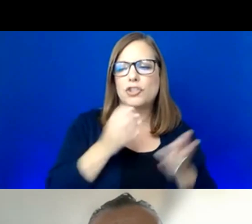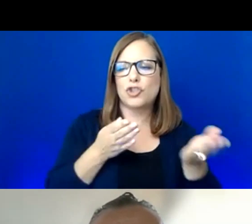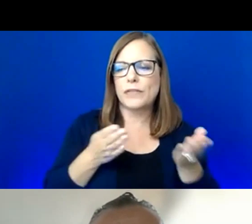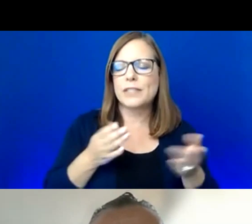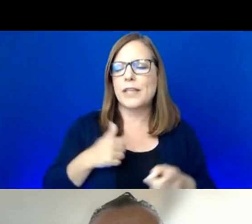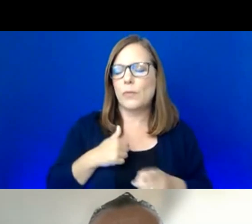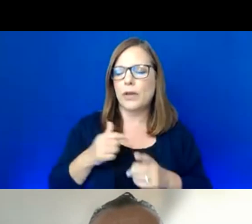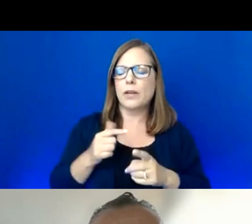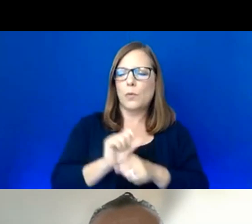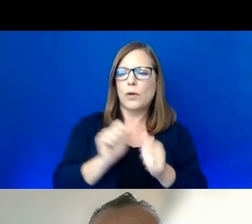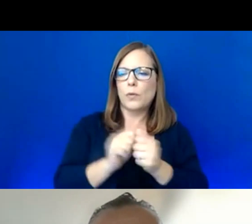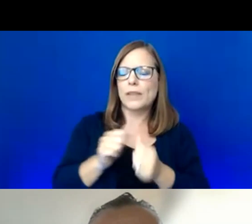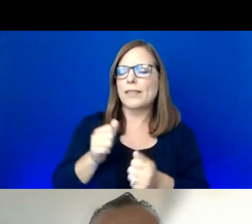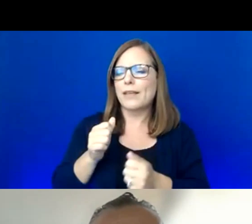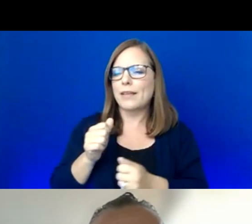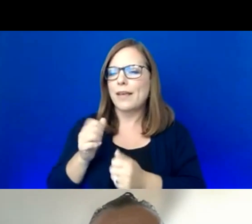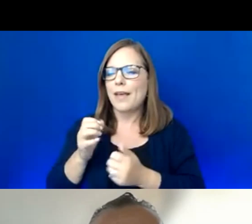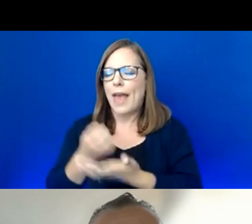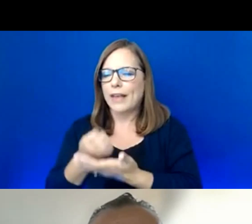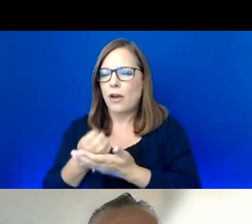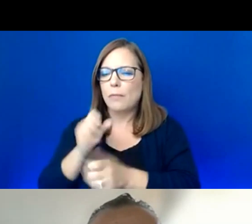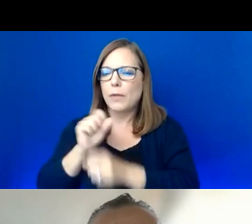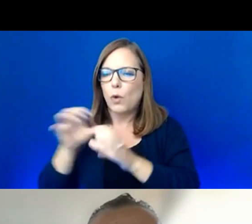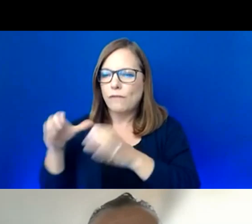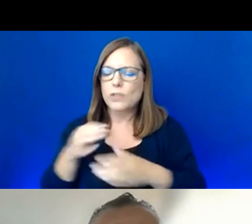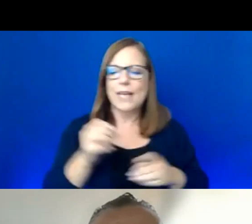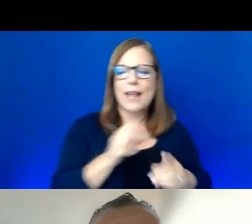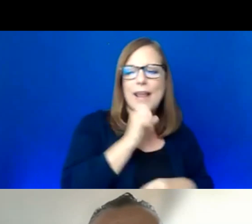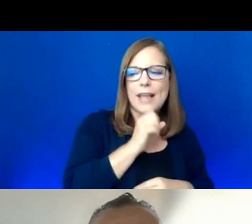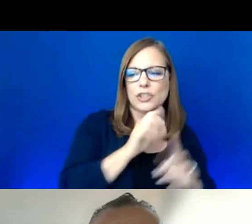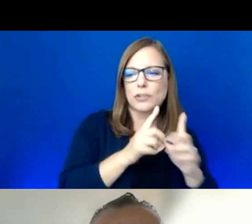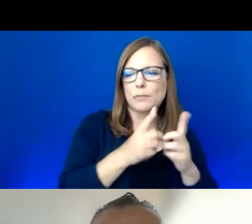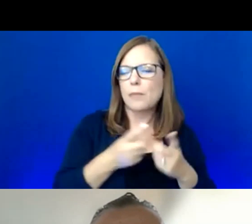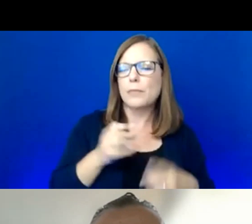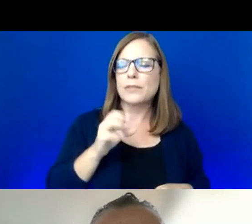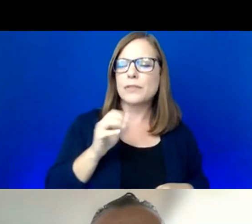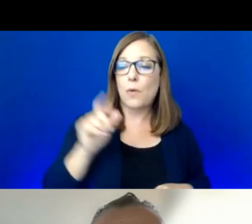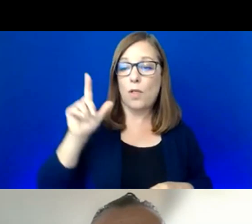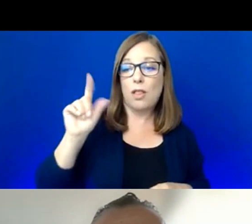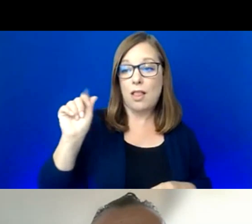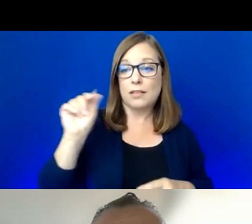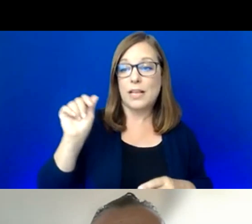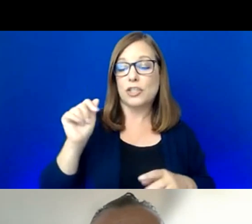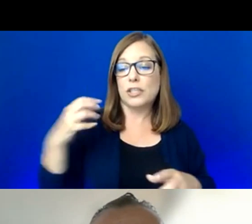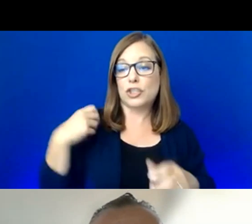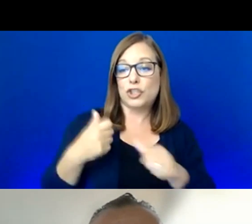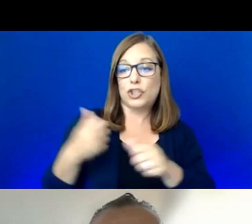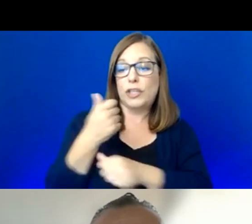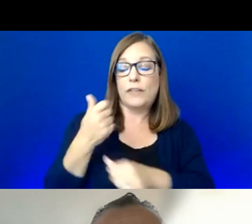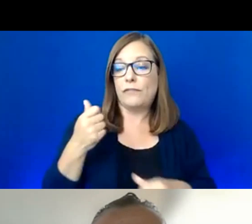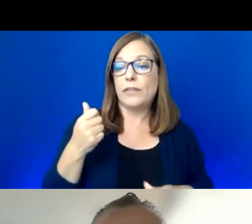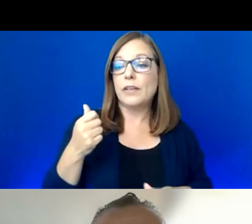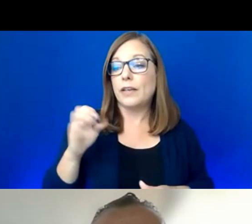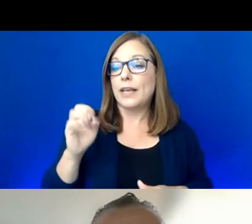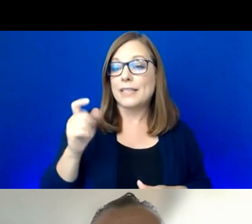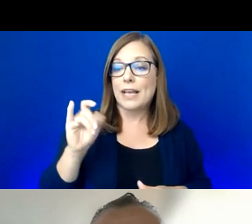Development Department and the Aging Department. And so in a letter from the County of the Los Angeles Chief Executive Officer to the LA County